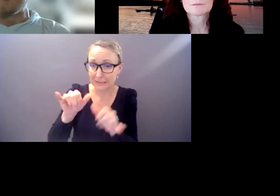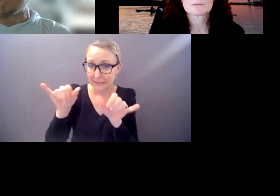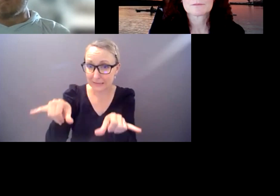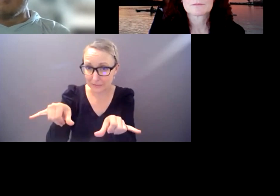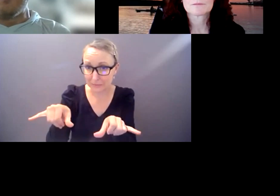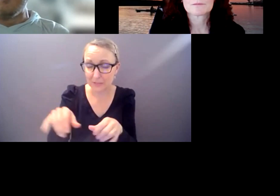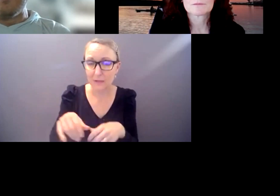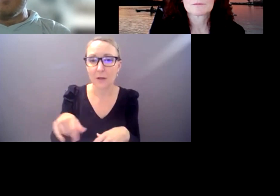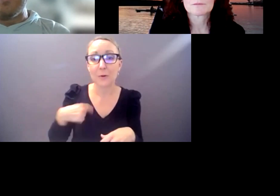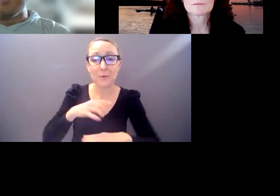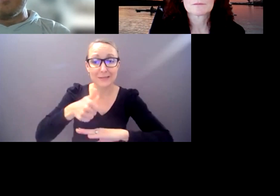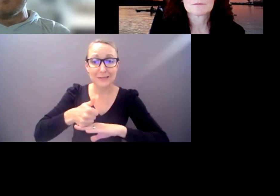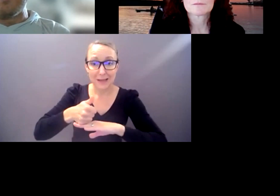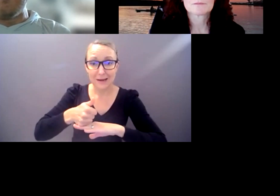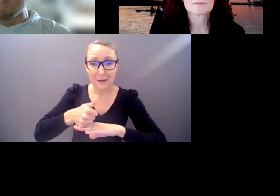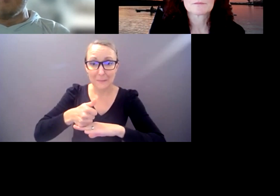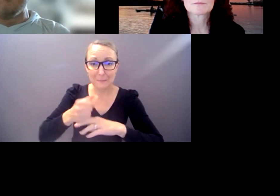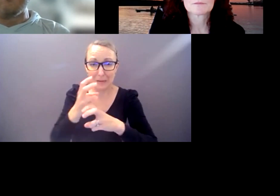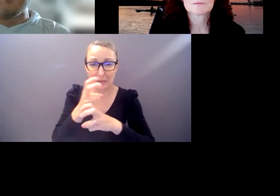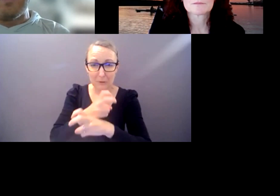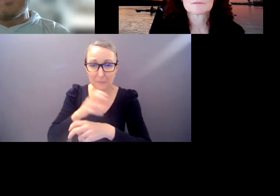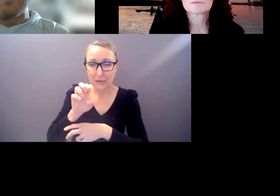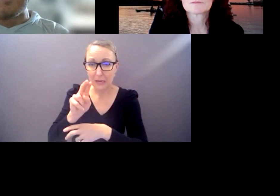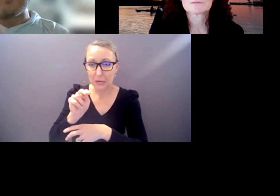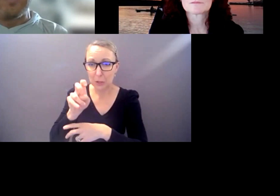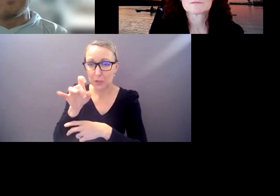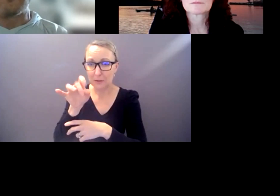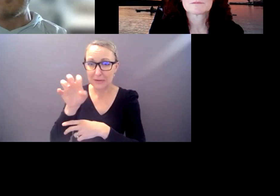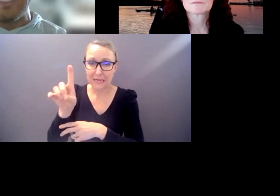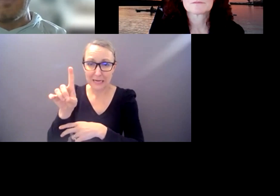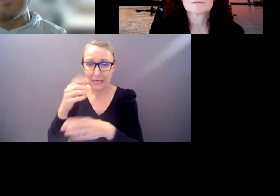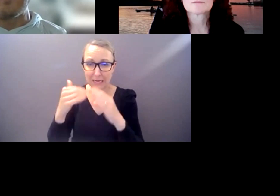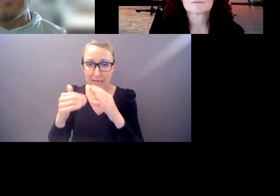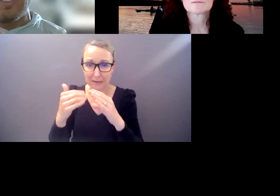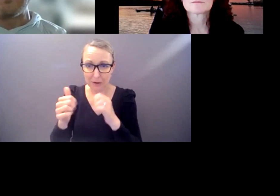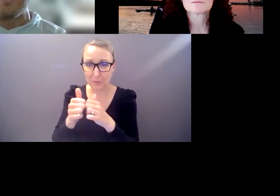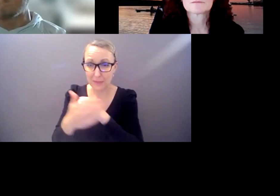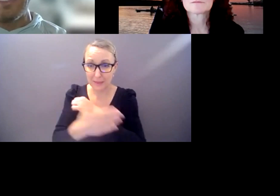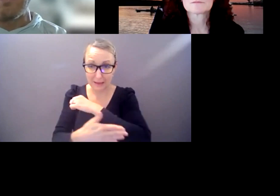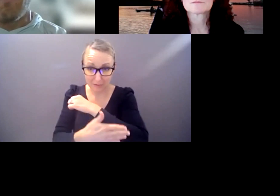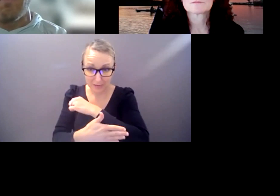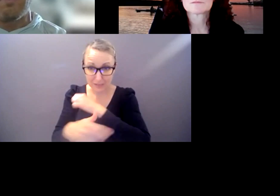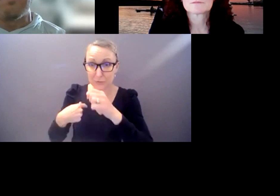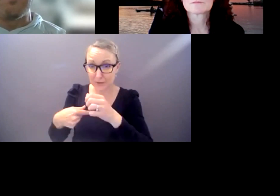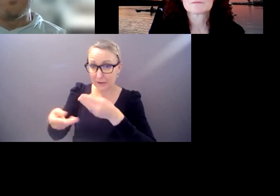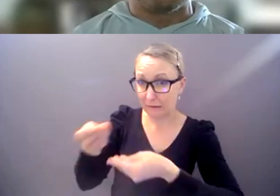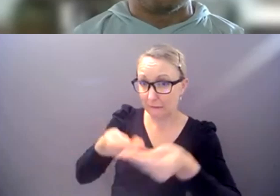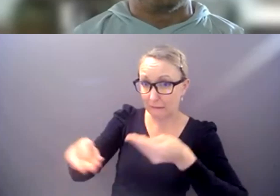developed an encrypted email exchange with the county to share data back and